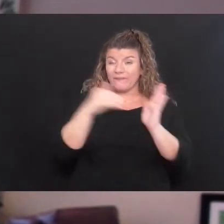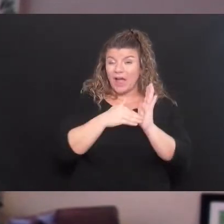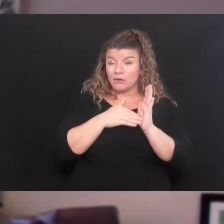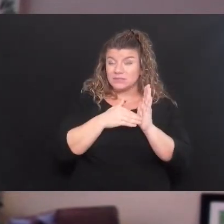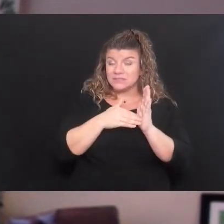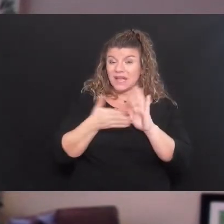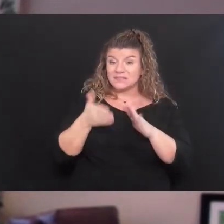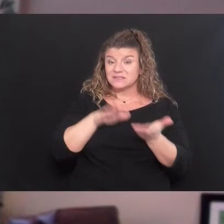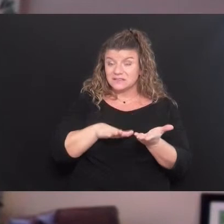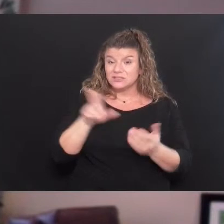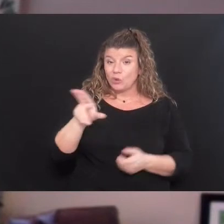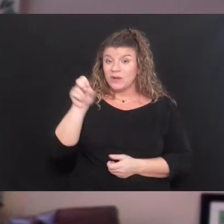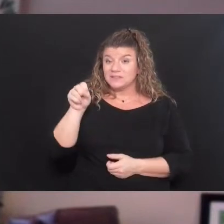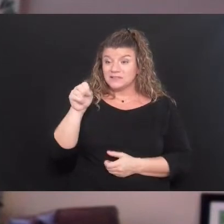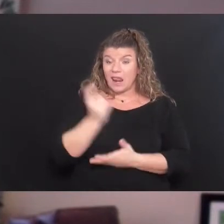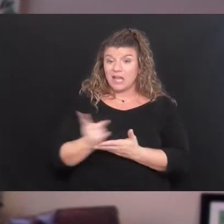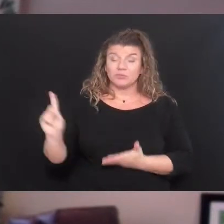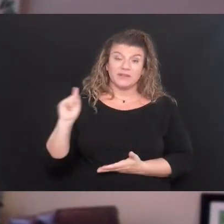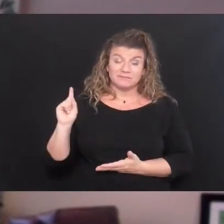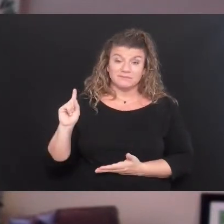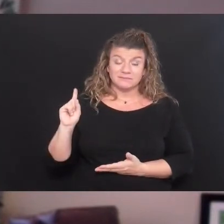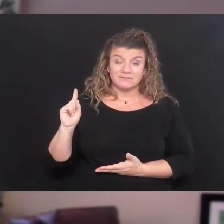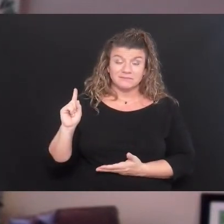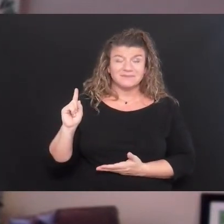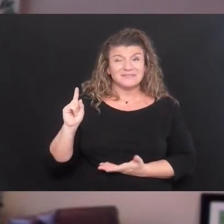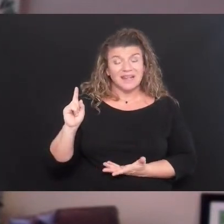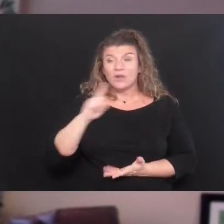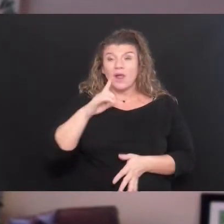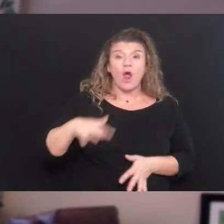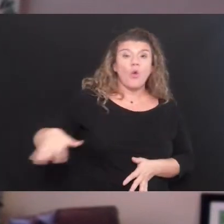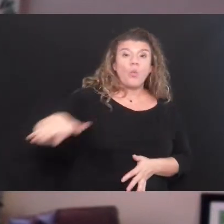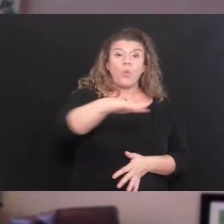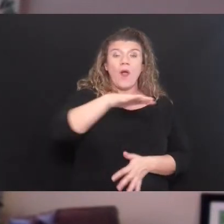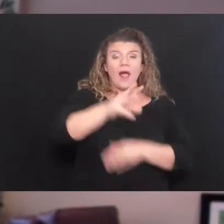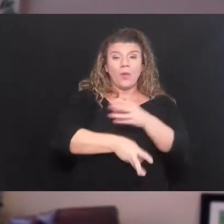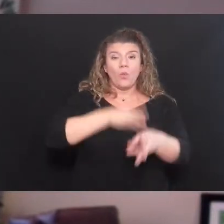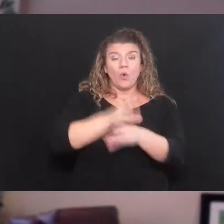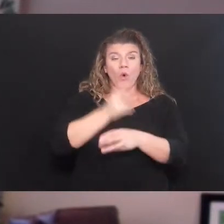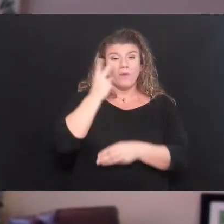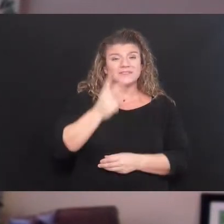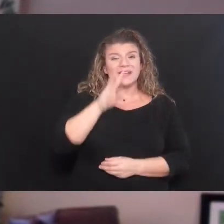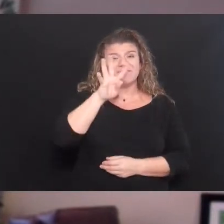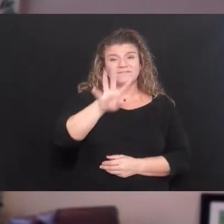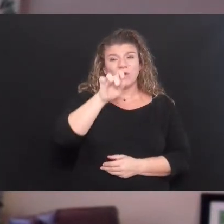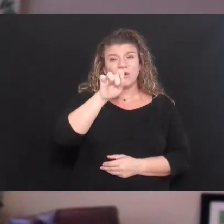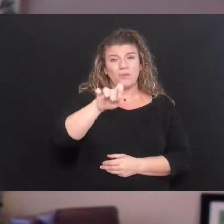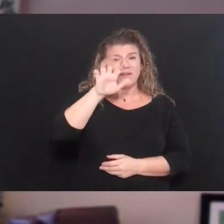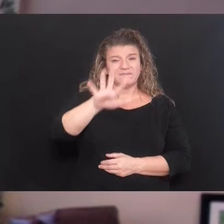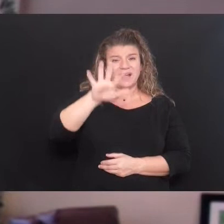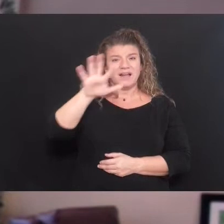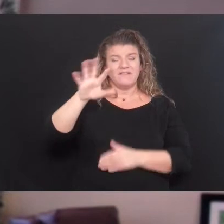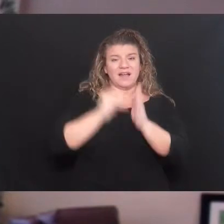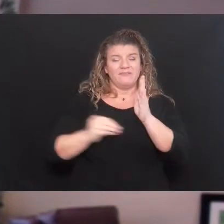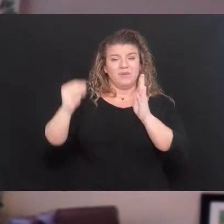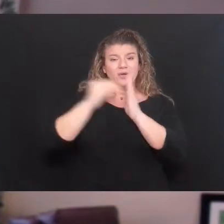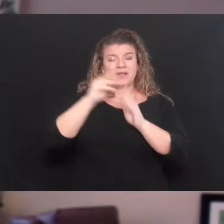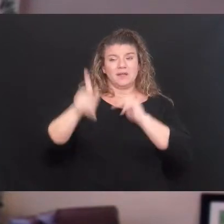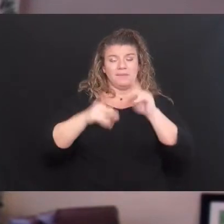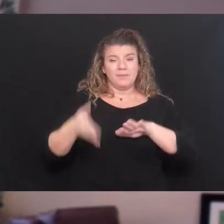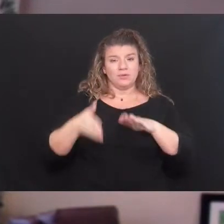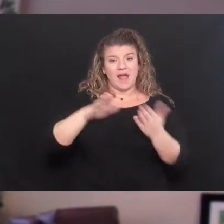deaths last week. And around the world, we have seen 4.55 million people die